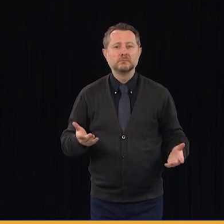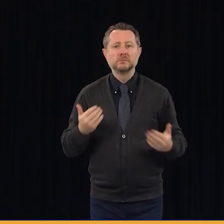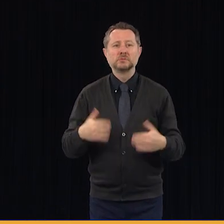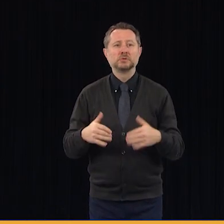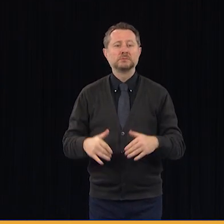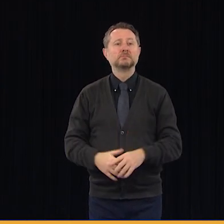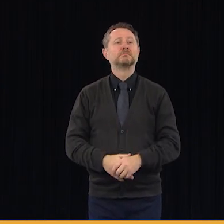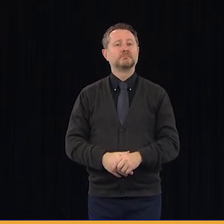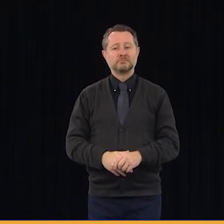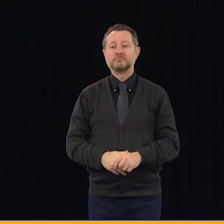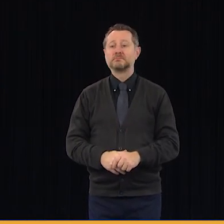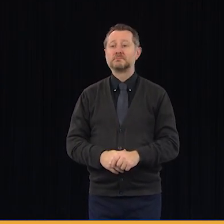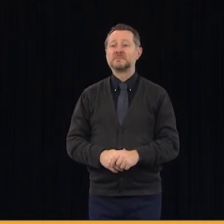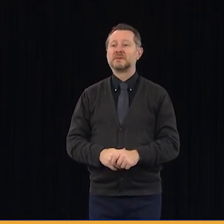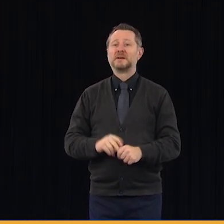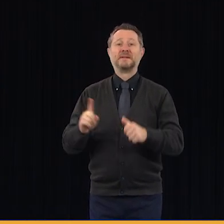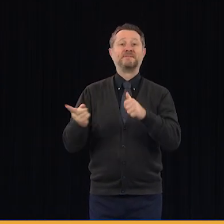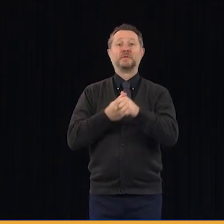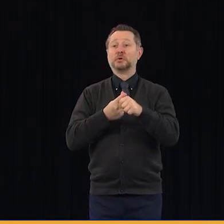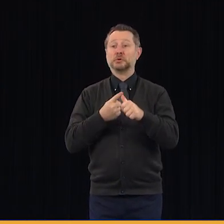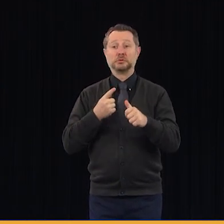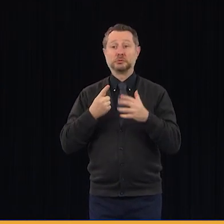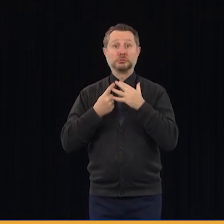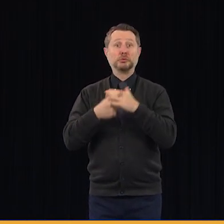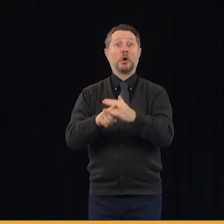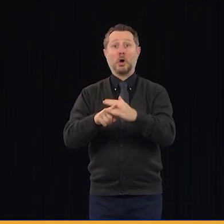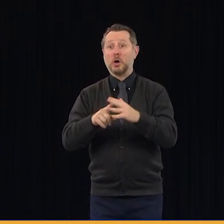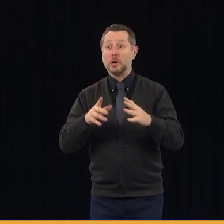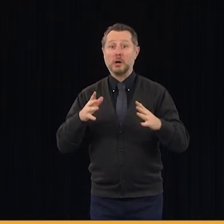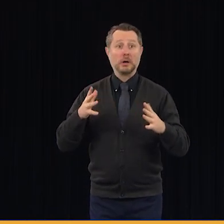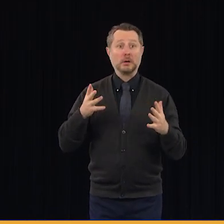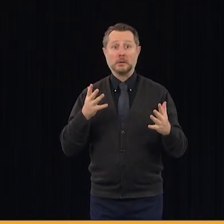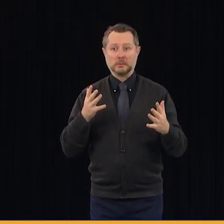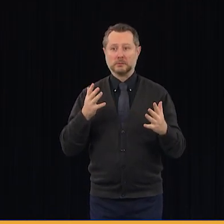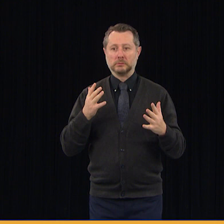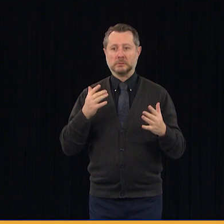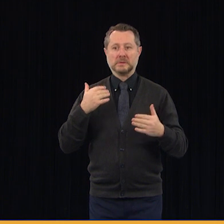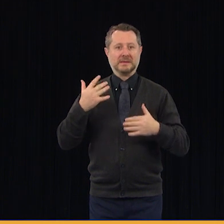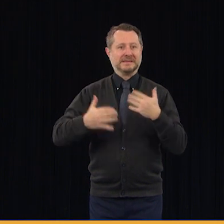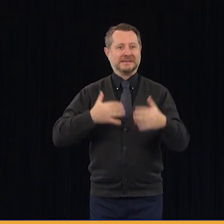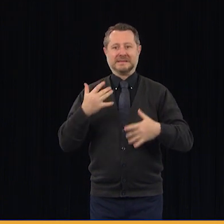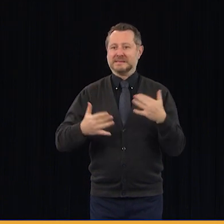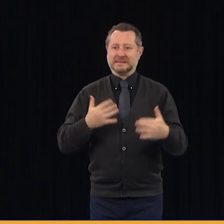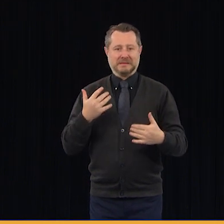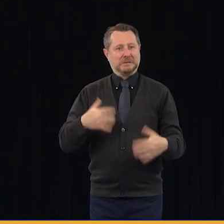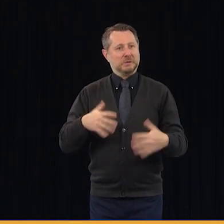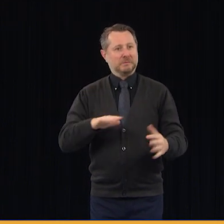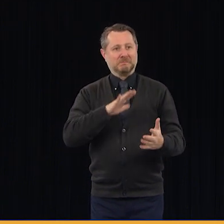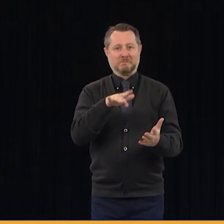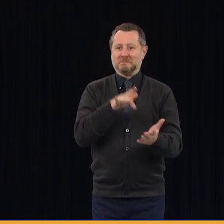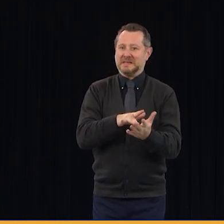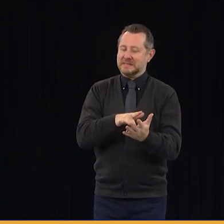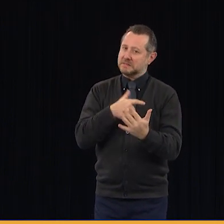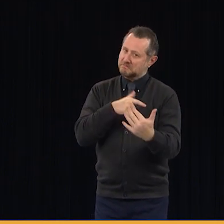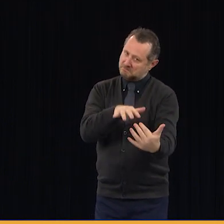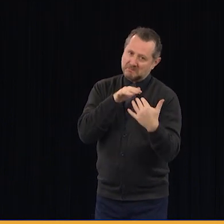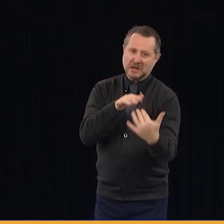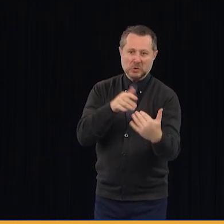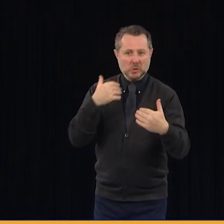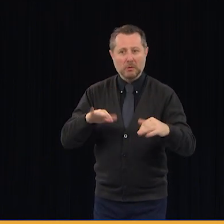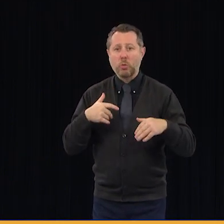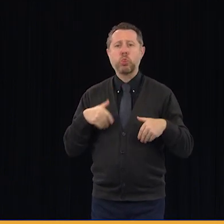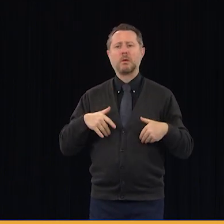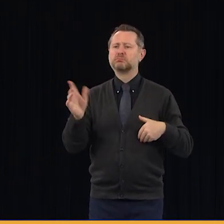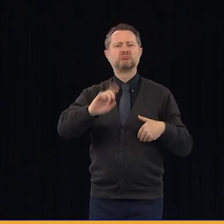Started this situation that we are still in the midst of, before people get complacent.